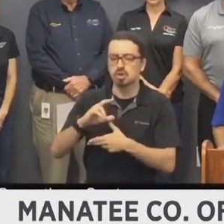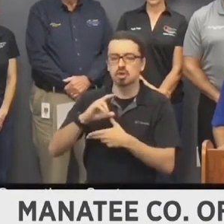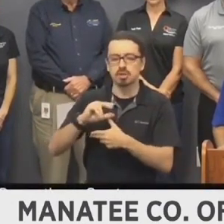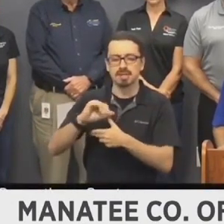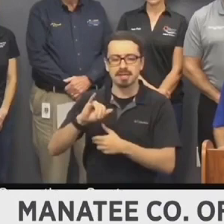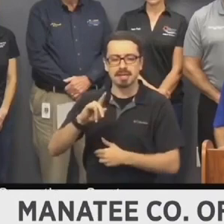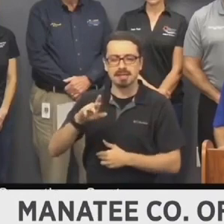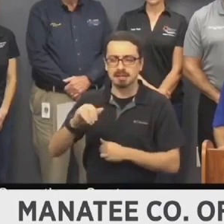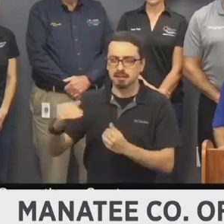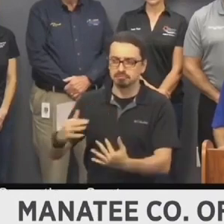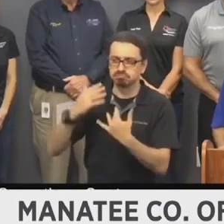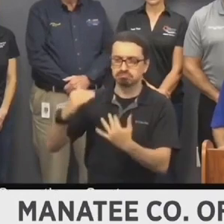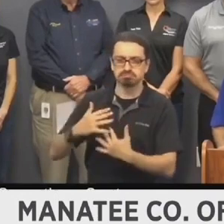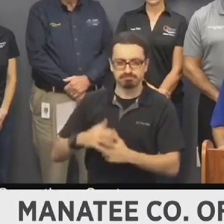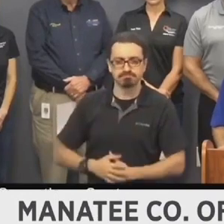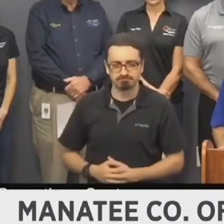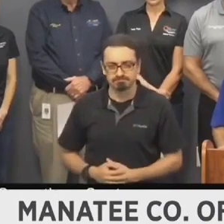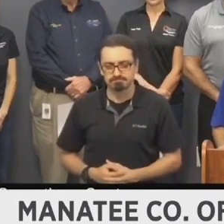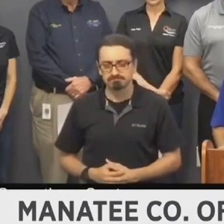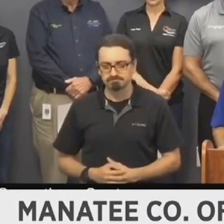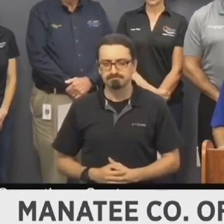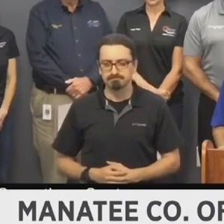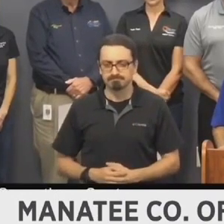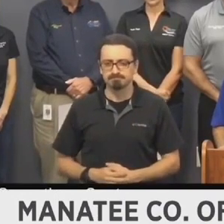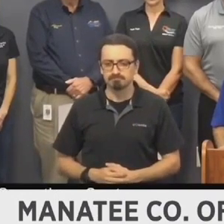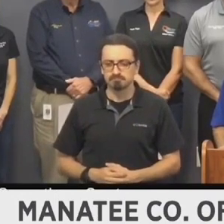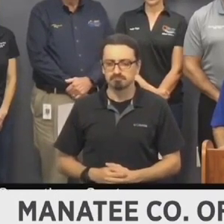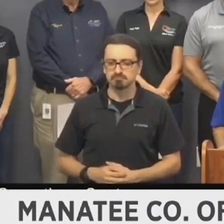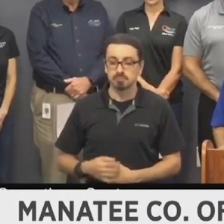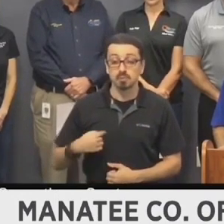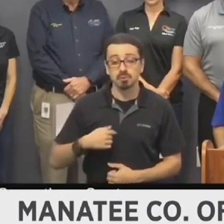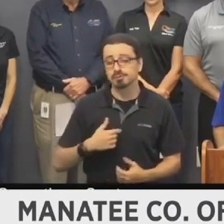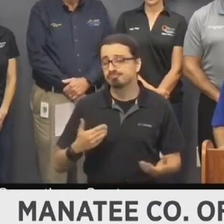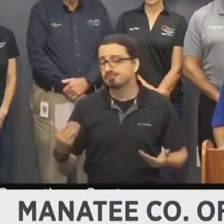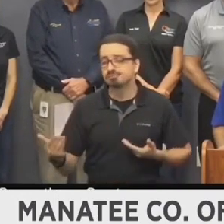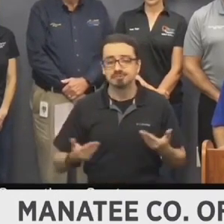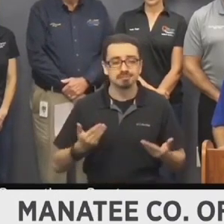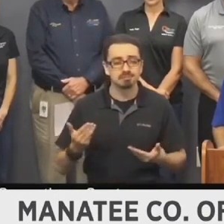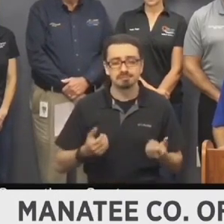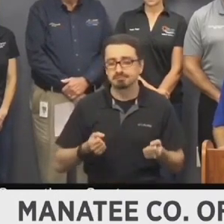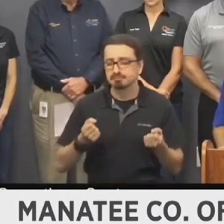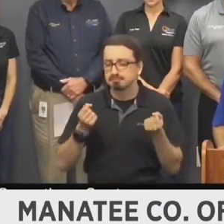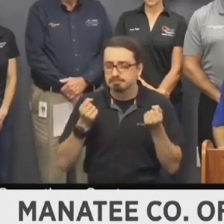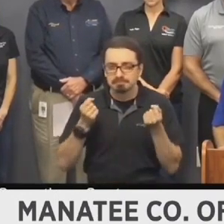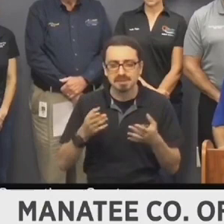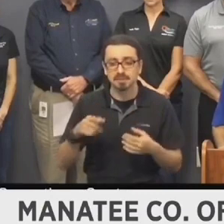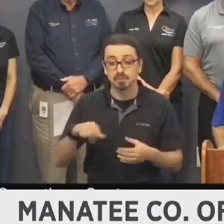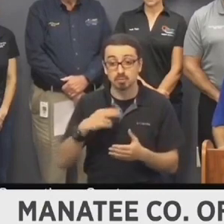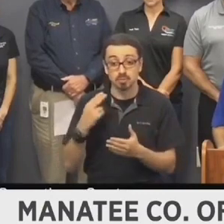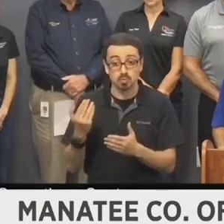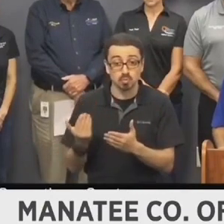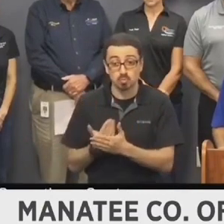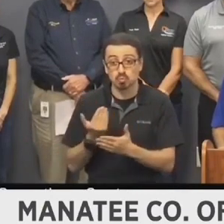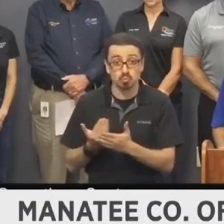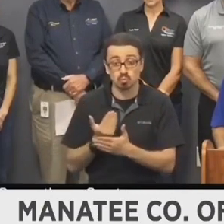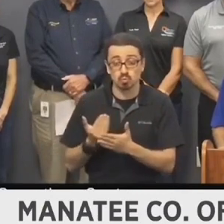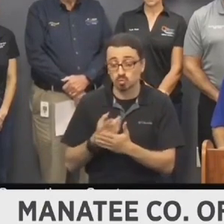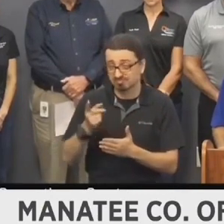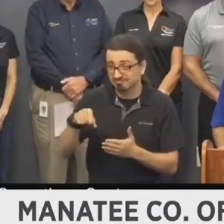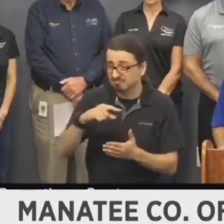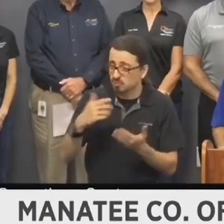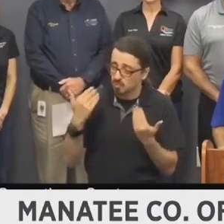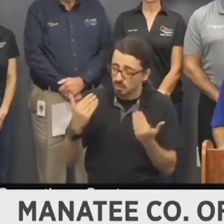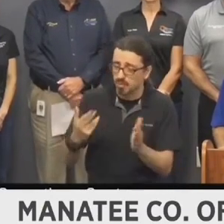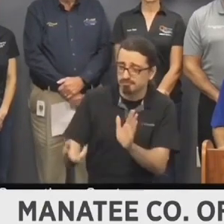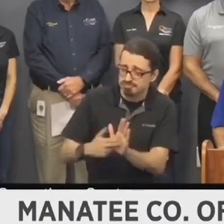We are welcoming thousands of new people, as far as users, to Alert Manatee. And Alert Manatee, you can still sign up now.